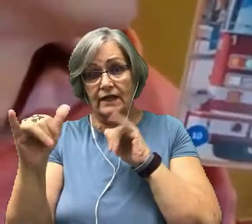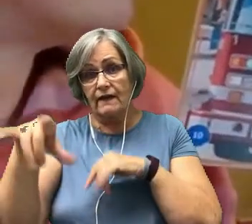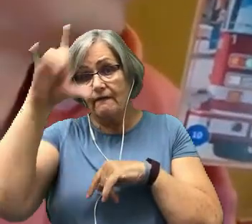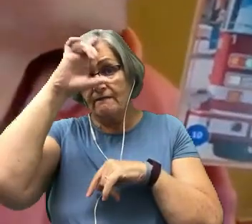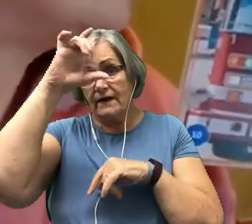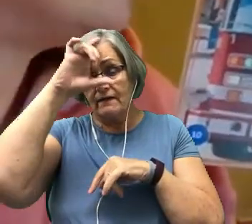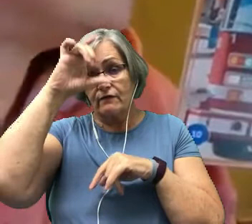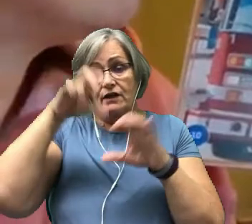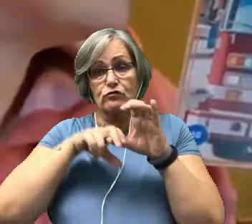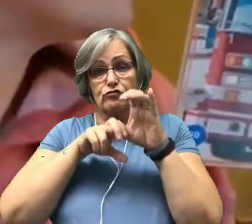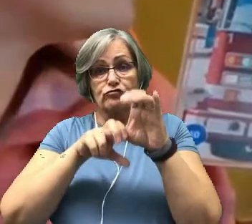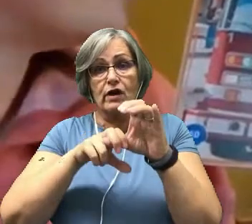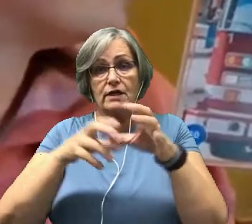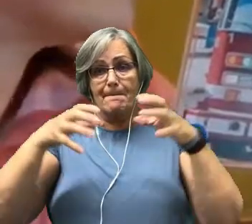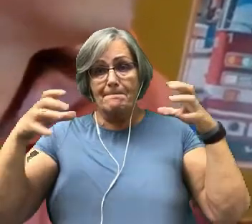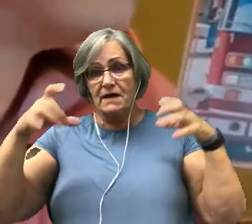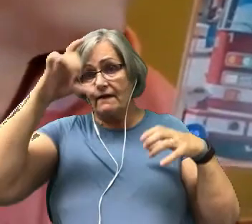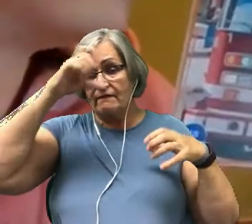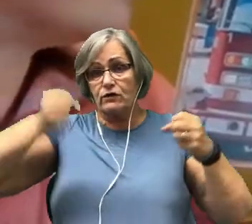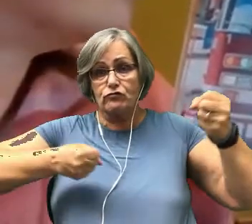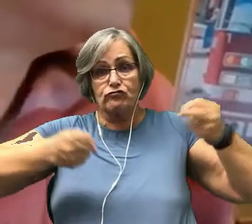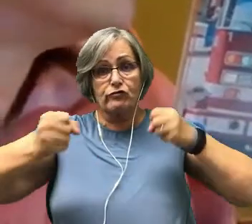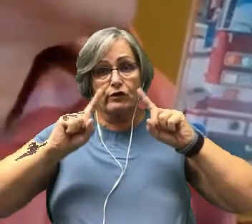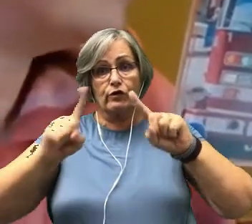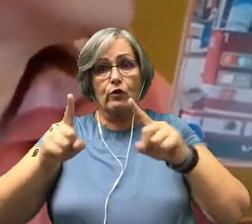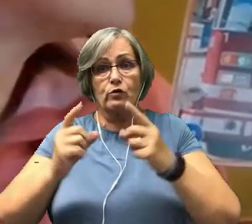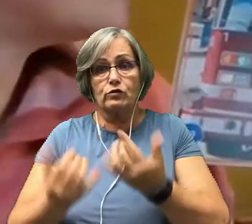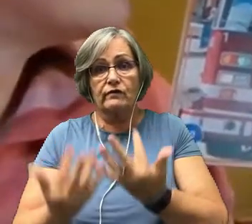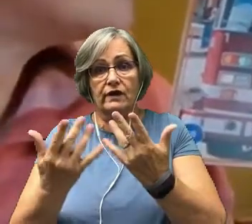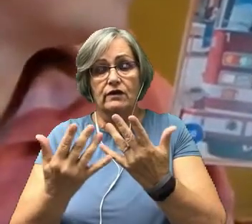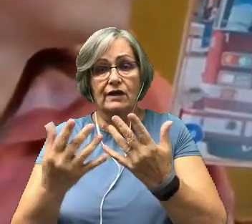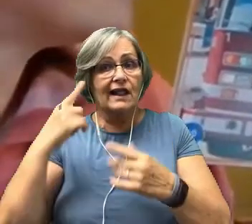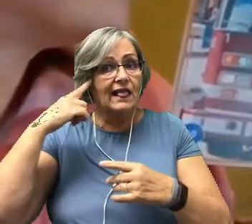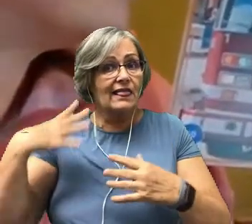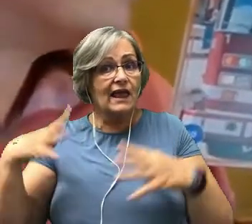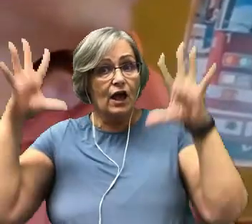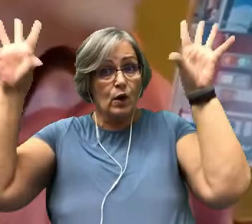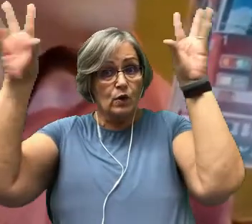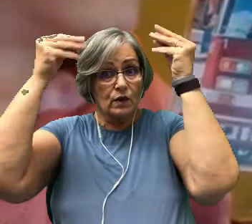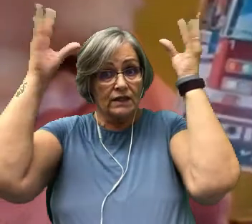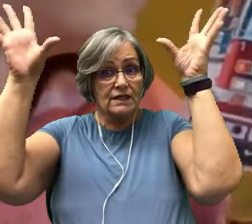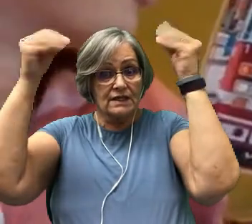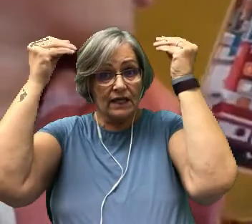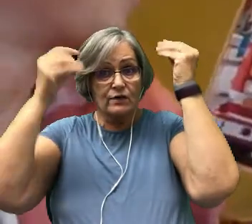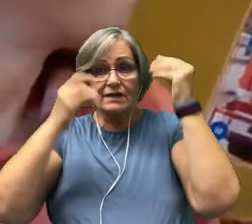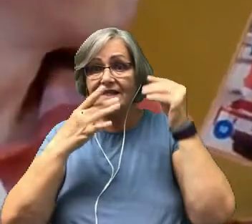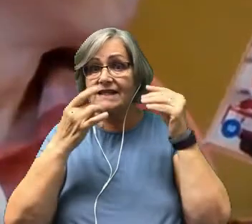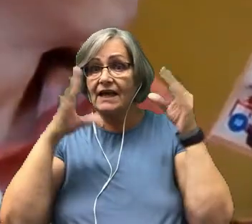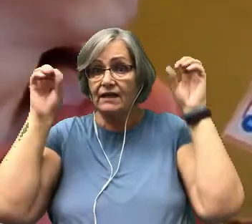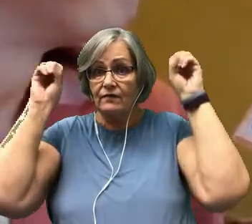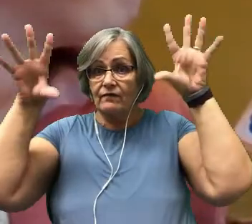Firefighters ride in a fire truck to the fire. Loud sirens sound, lights flash.